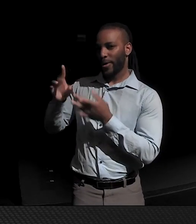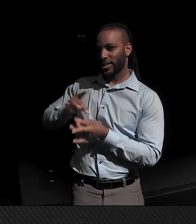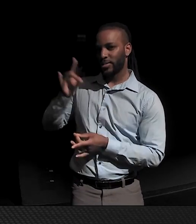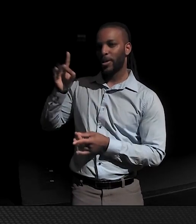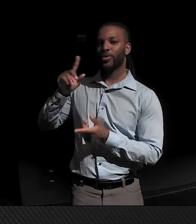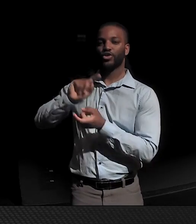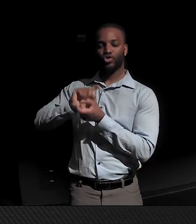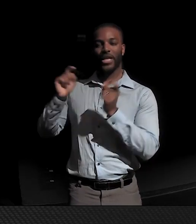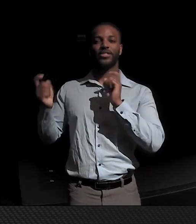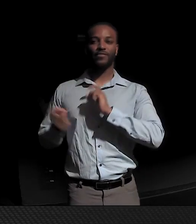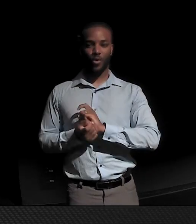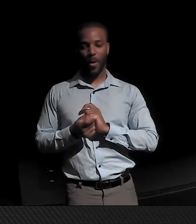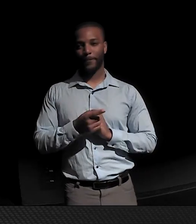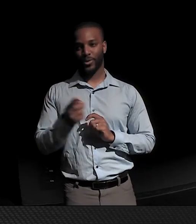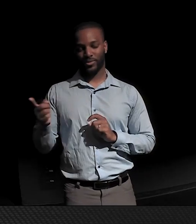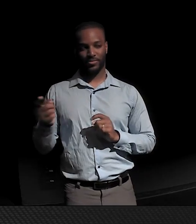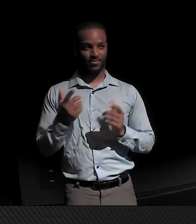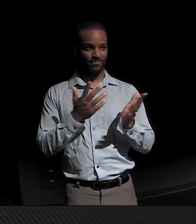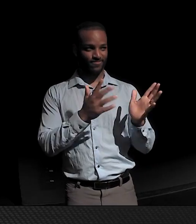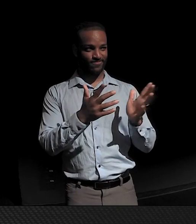Spirit transform your joy.